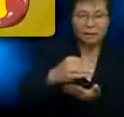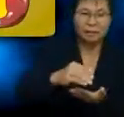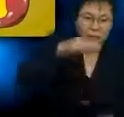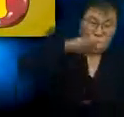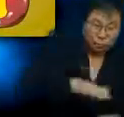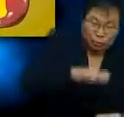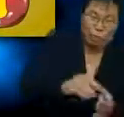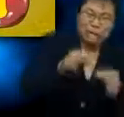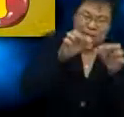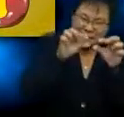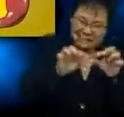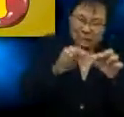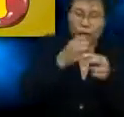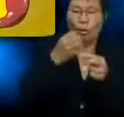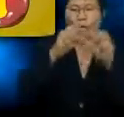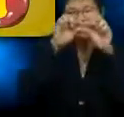thick or thin.